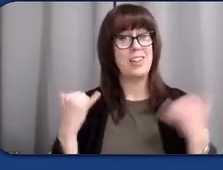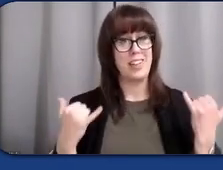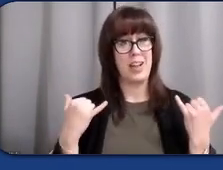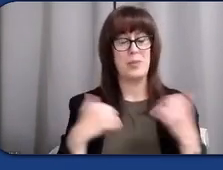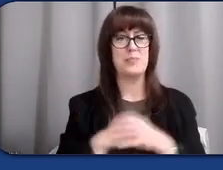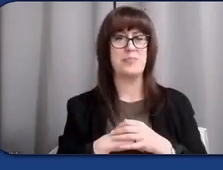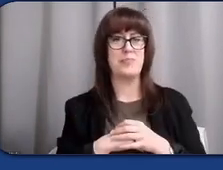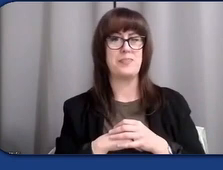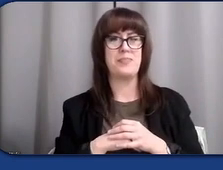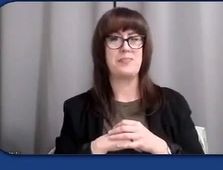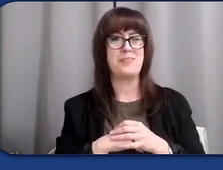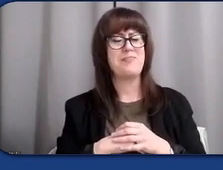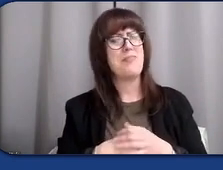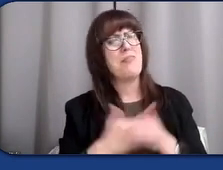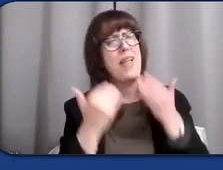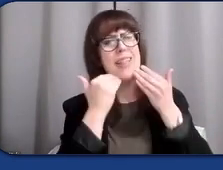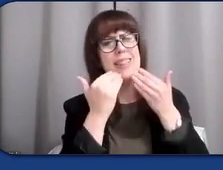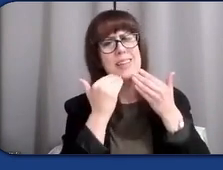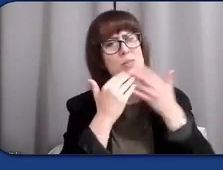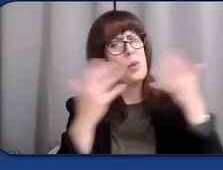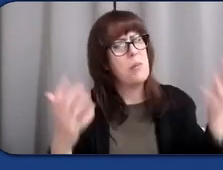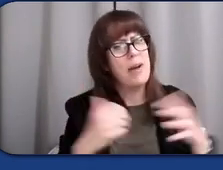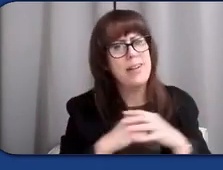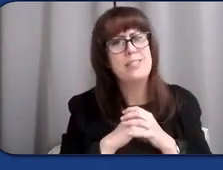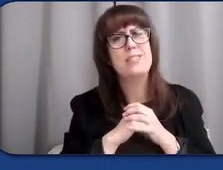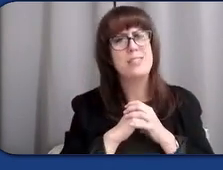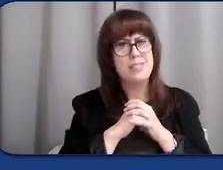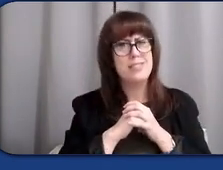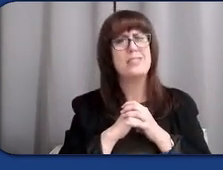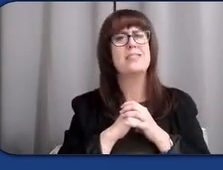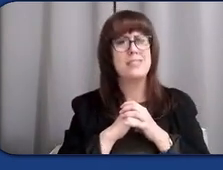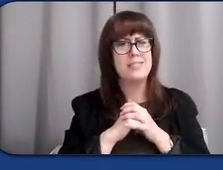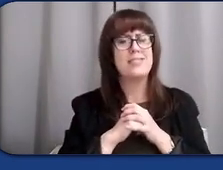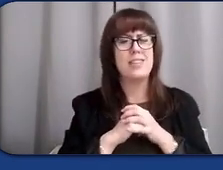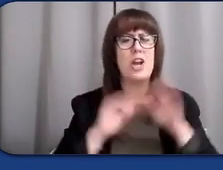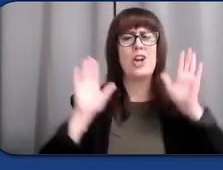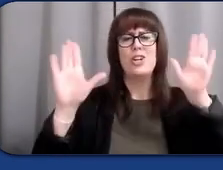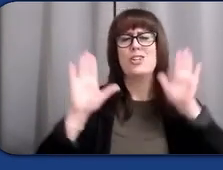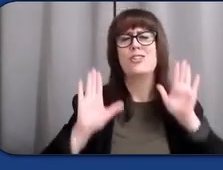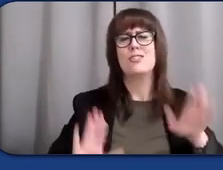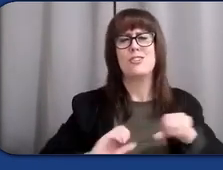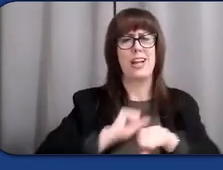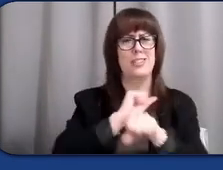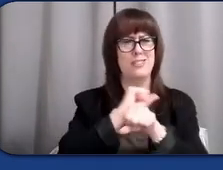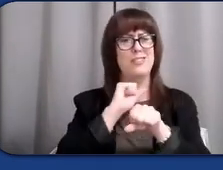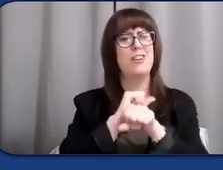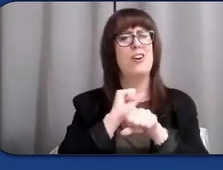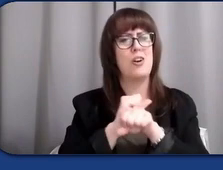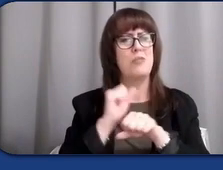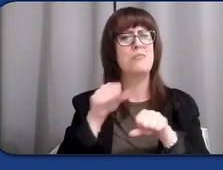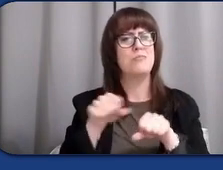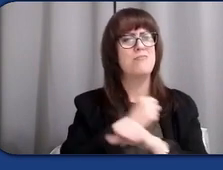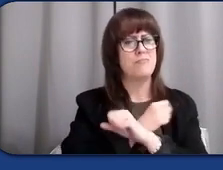Ambassador, thank you so much. You really, you know how to rock this for sure.